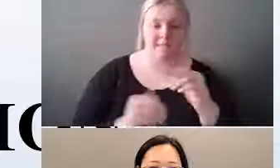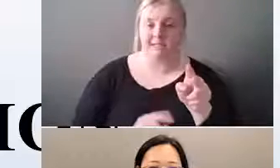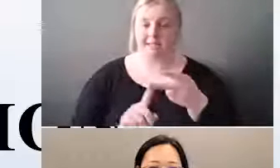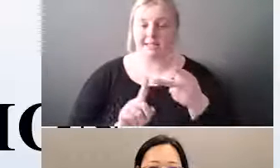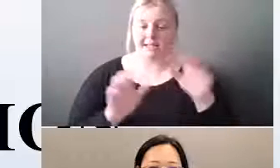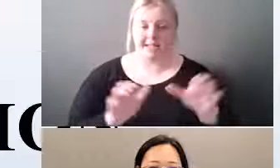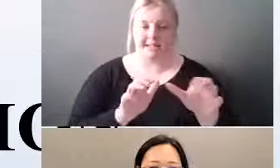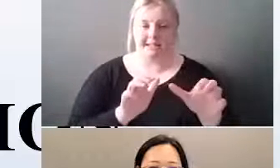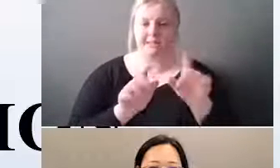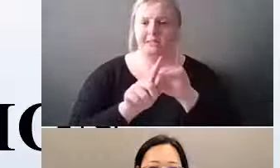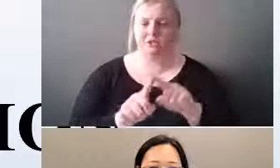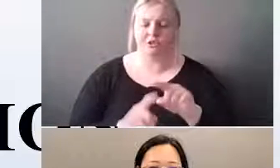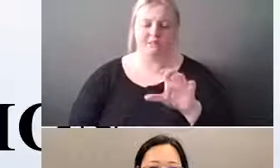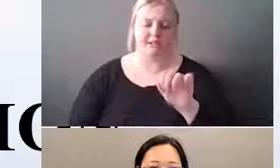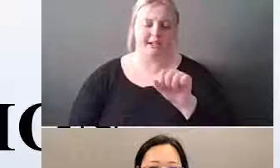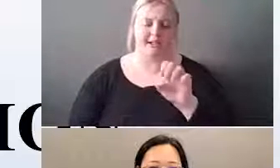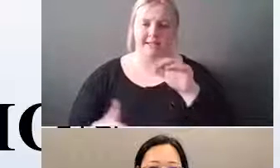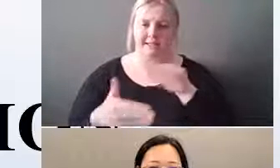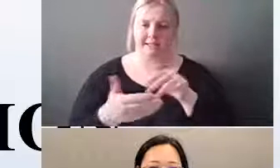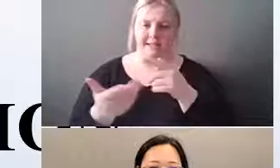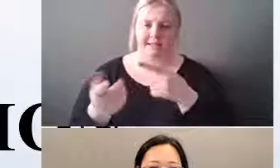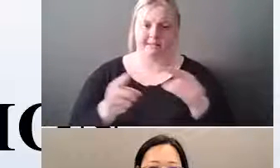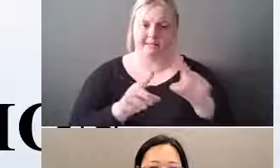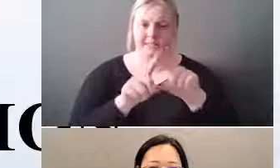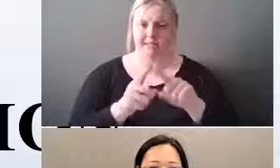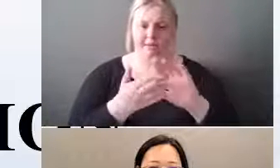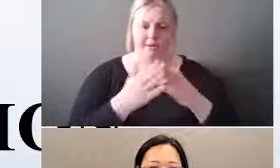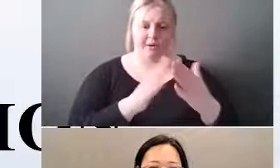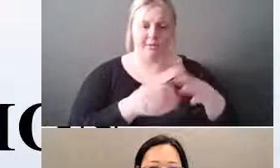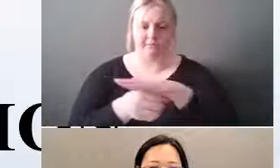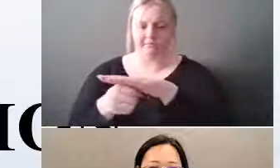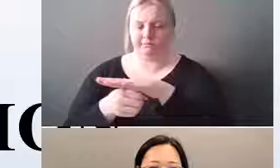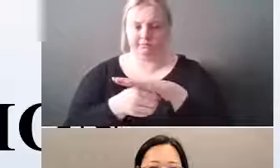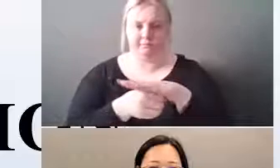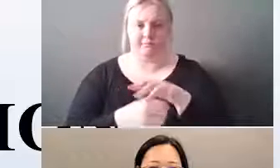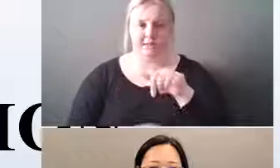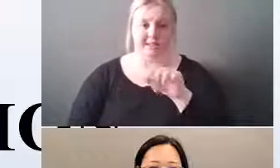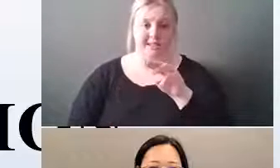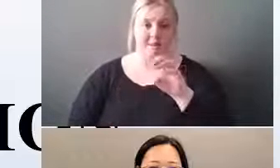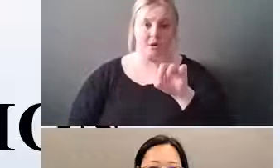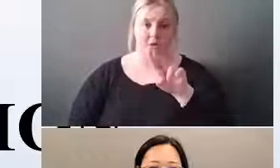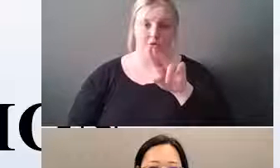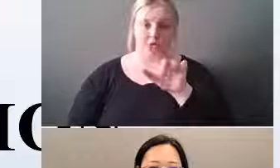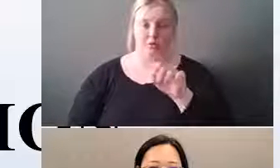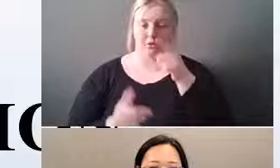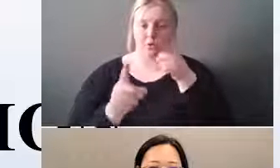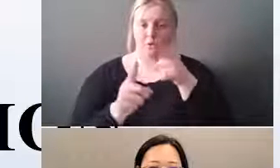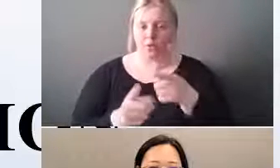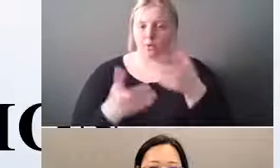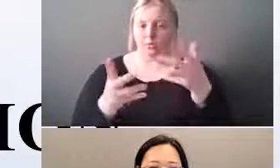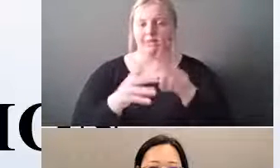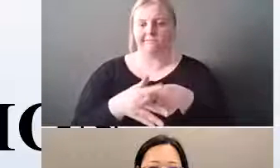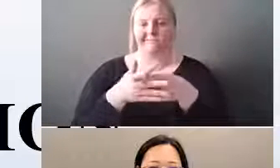take place in various different community settings. This module is meant to begin generating discussions